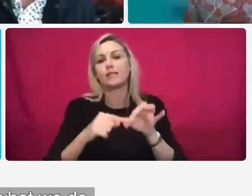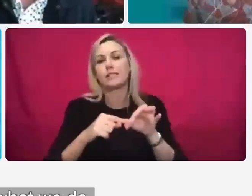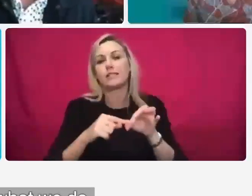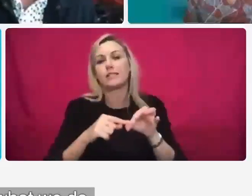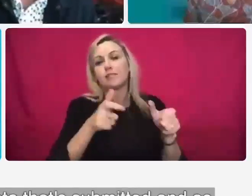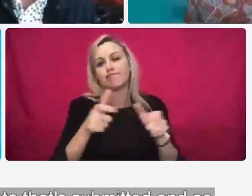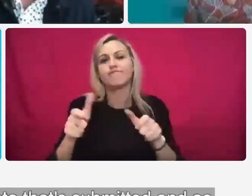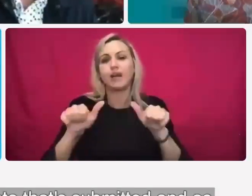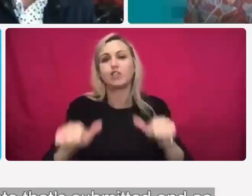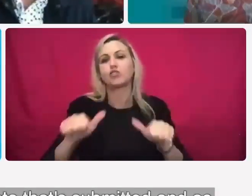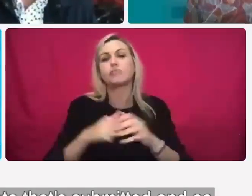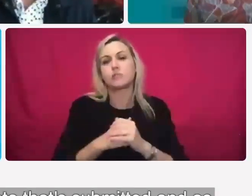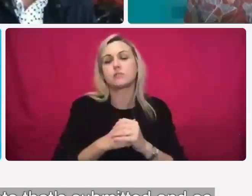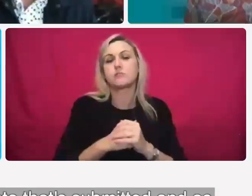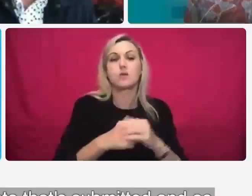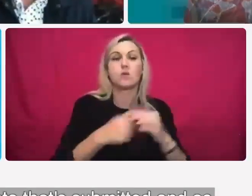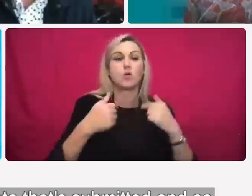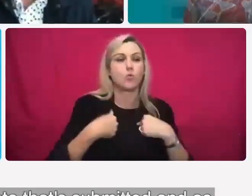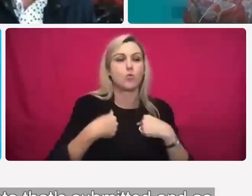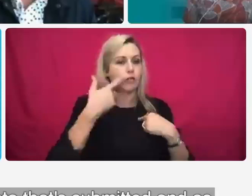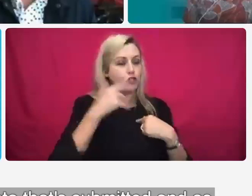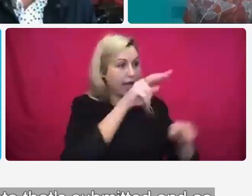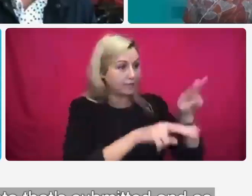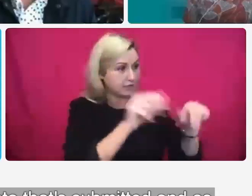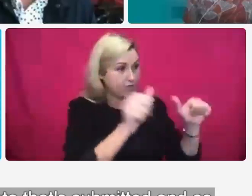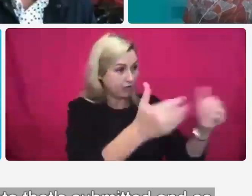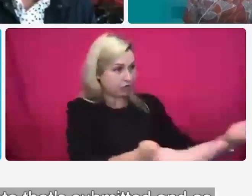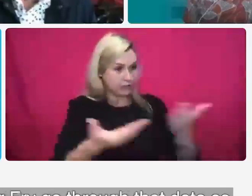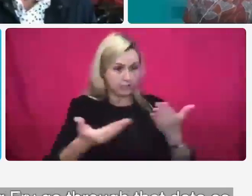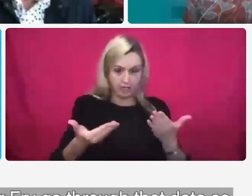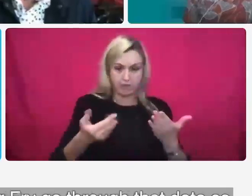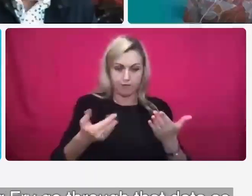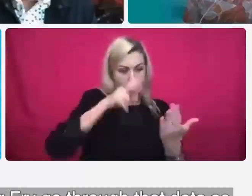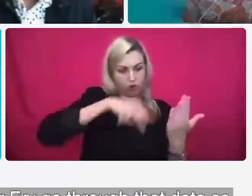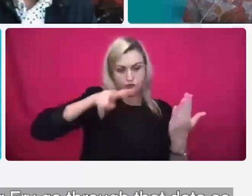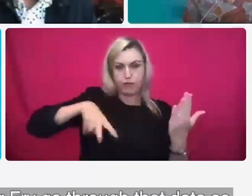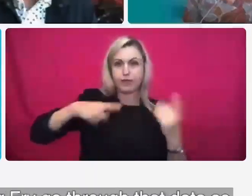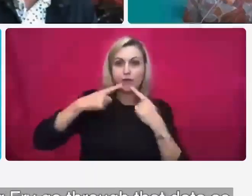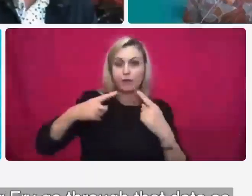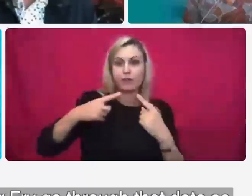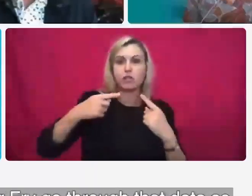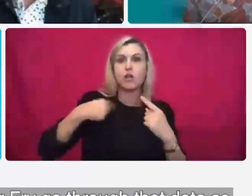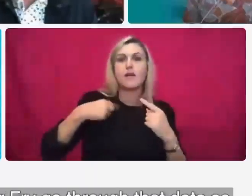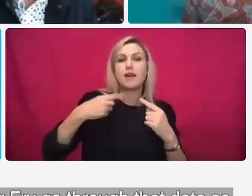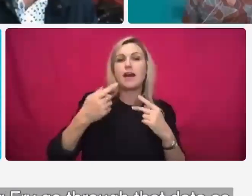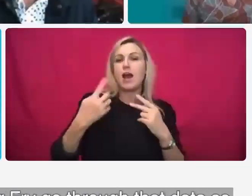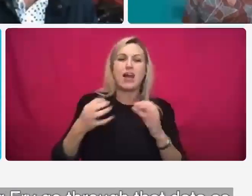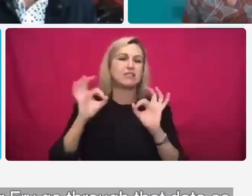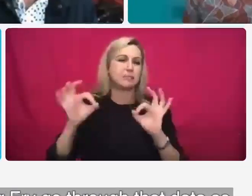do. We have a look at the data that's submitted, and as I mentioned, we have Taylor Fry go through that